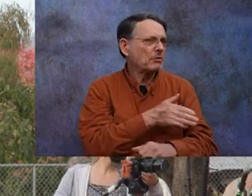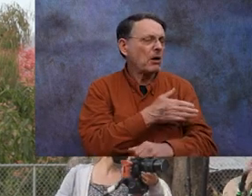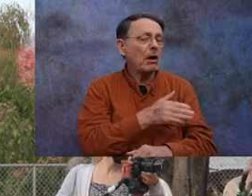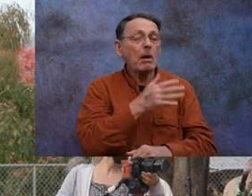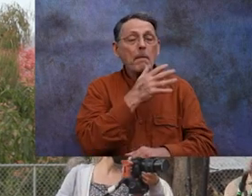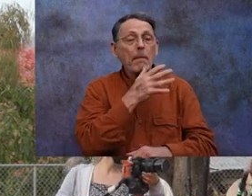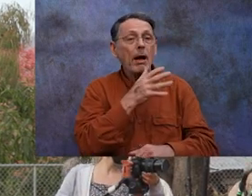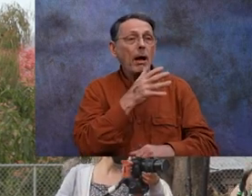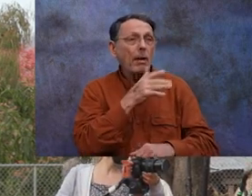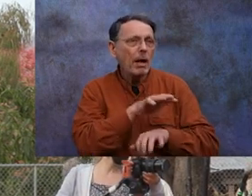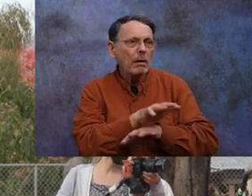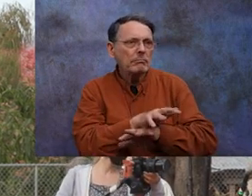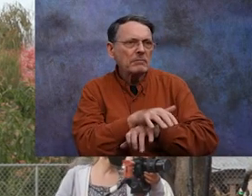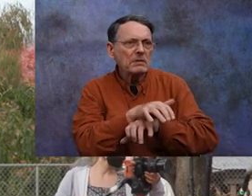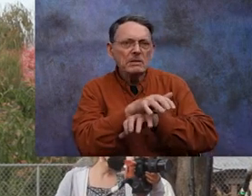Is weaving,